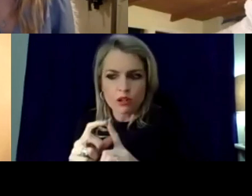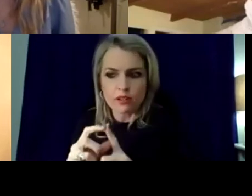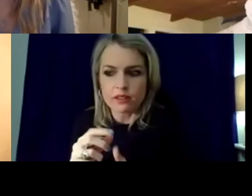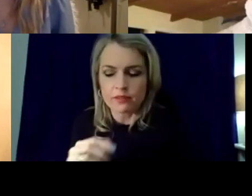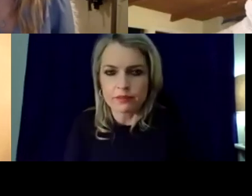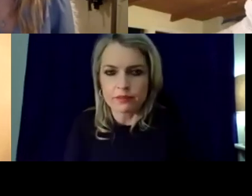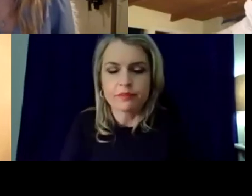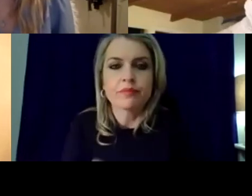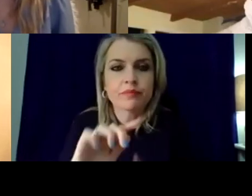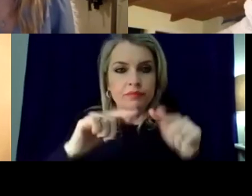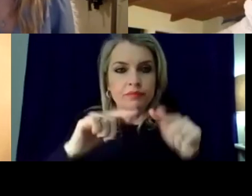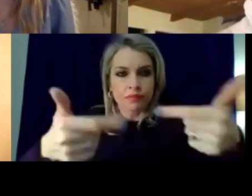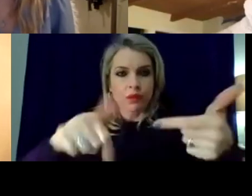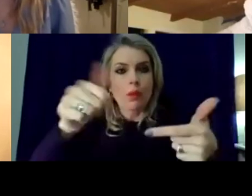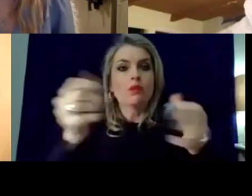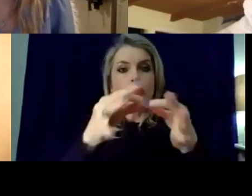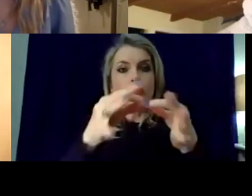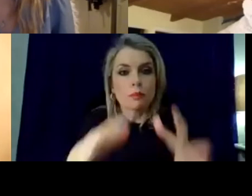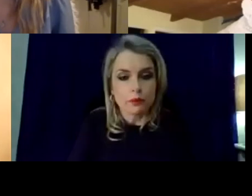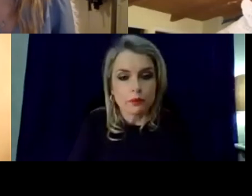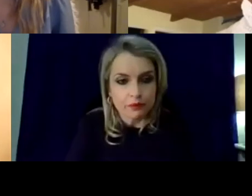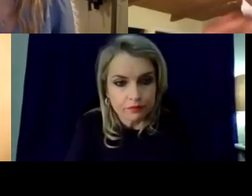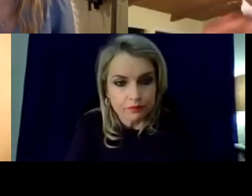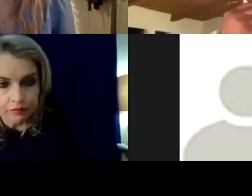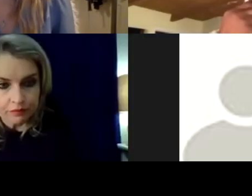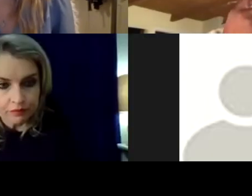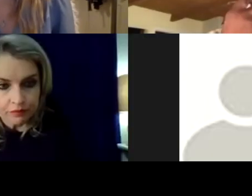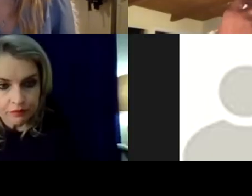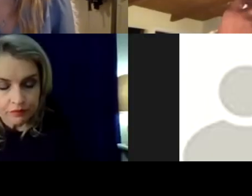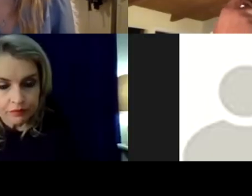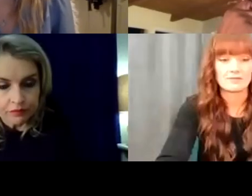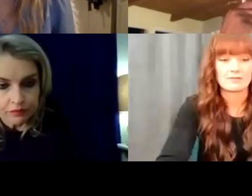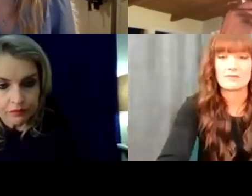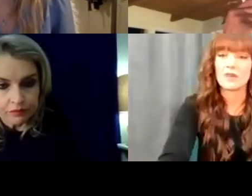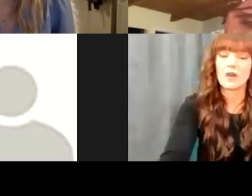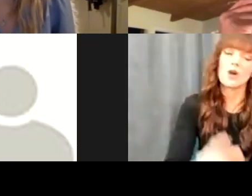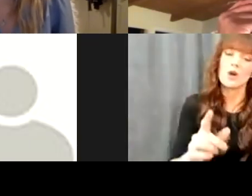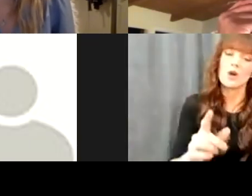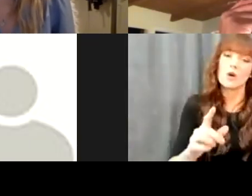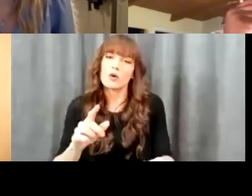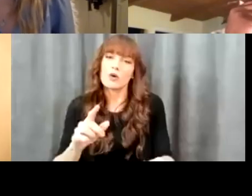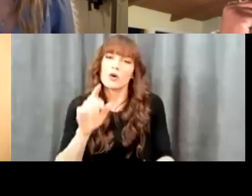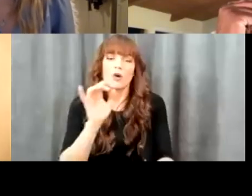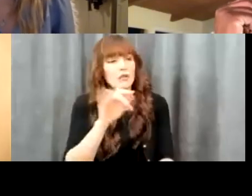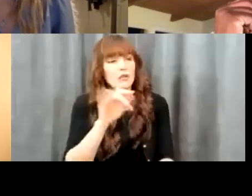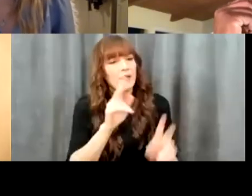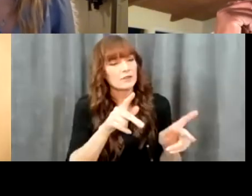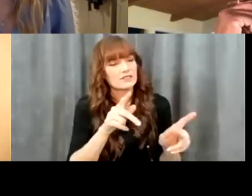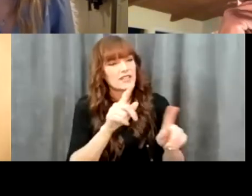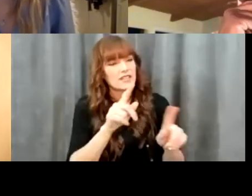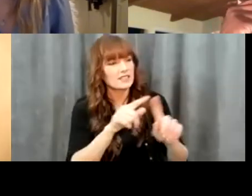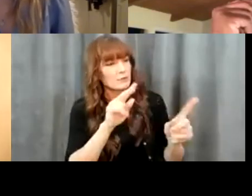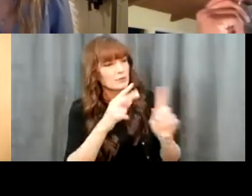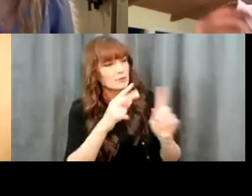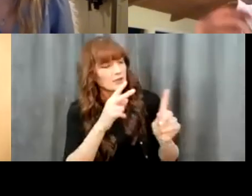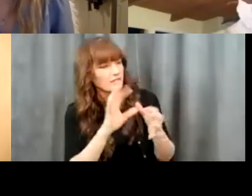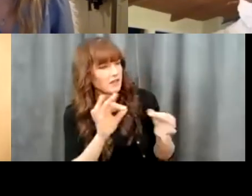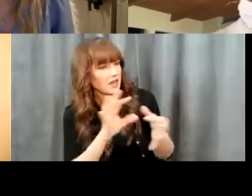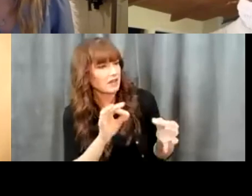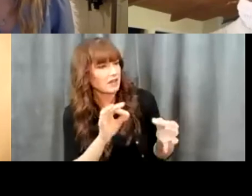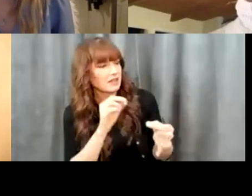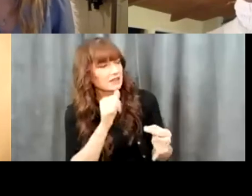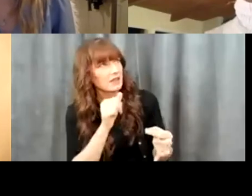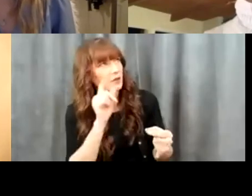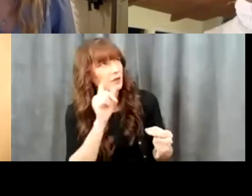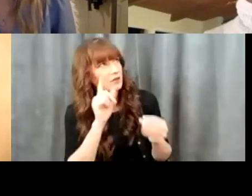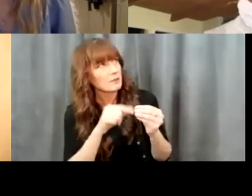several times during the recording where just people had a different take on a line that I was like, oh, that's not how I meant it. It's not bad. It doesn't